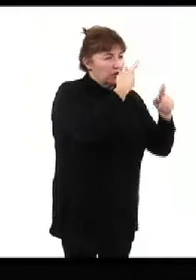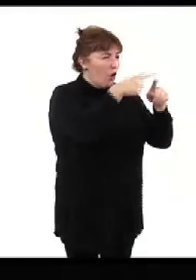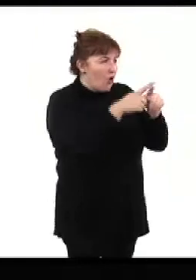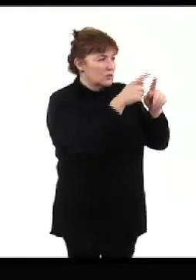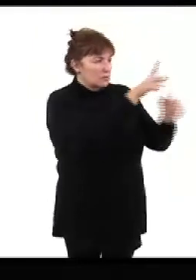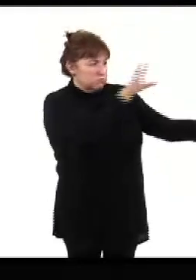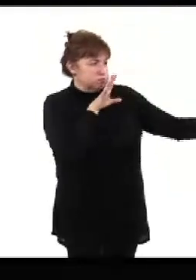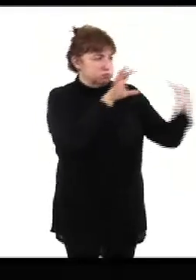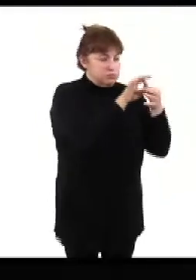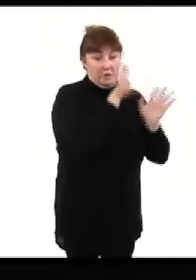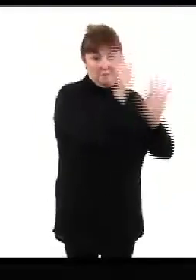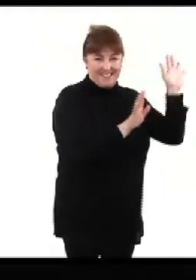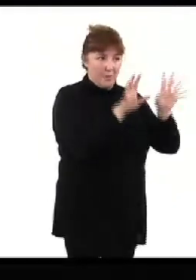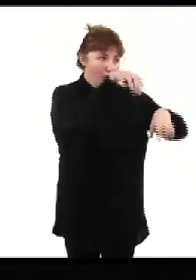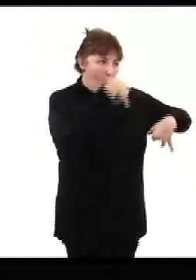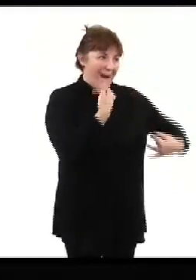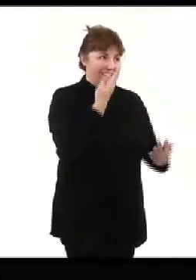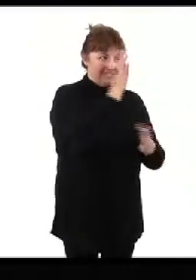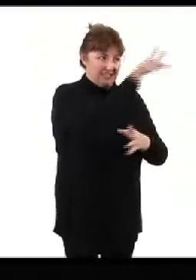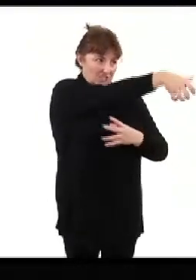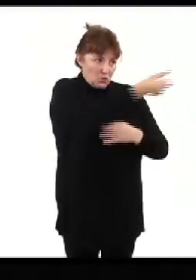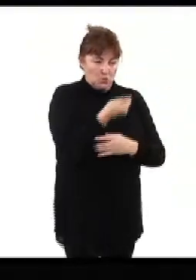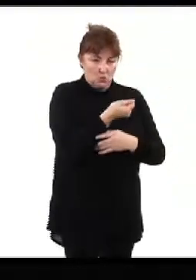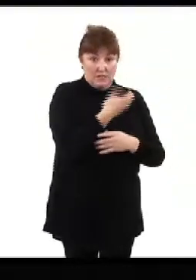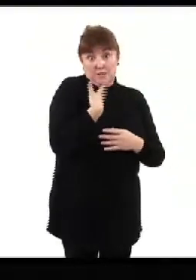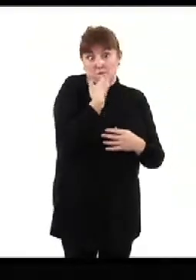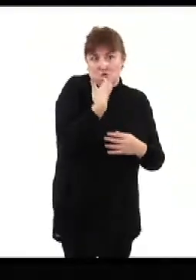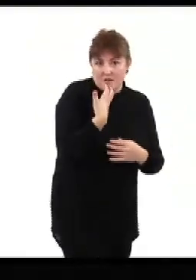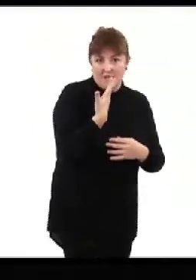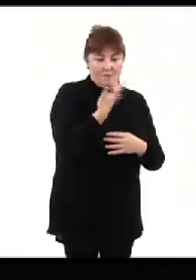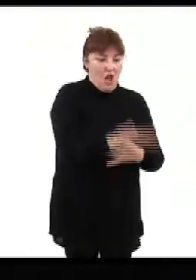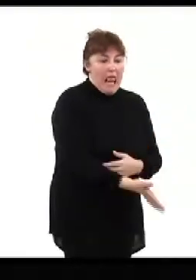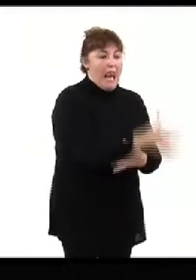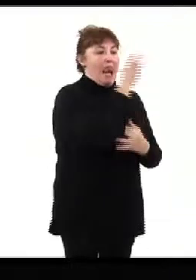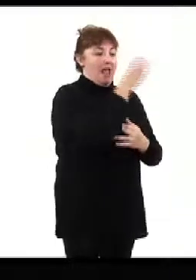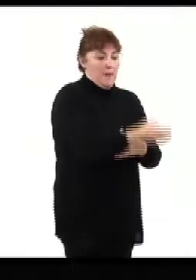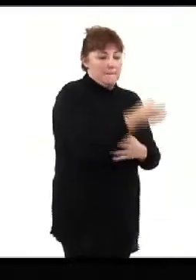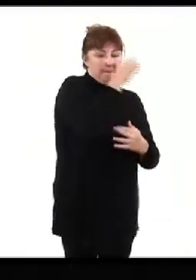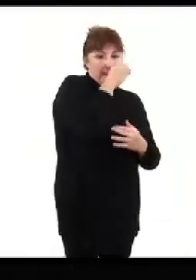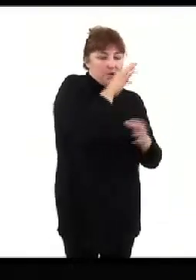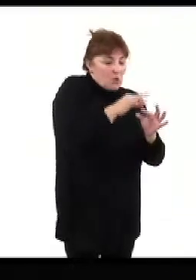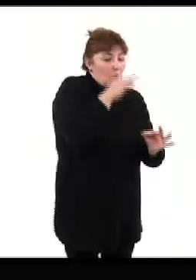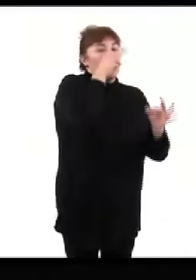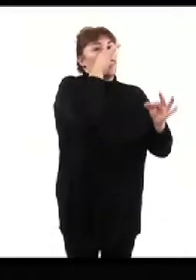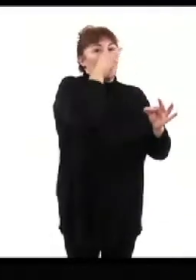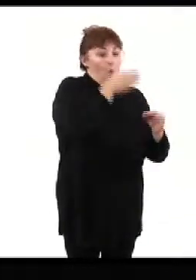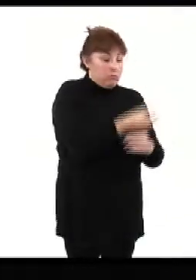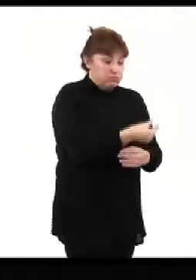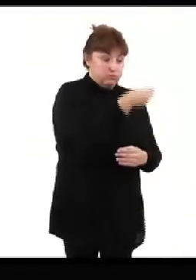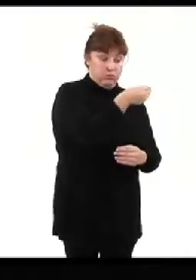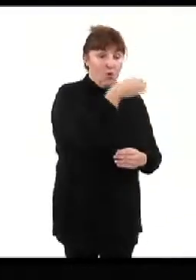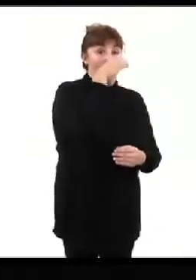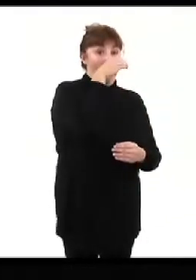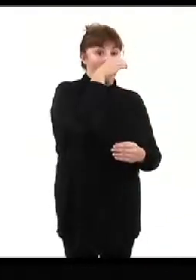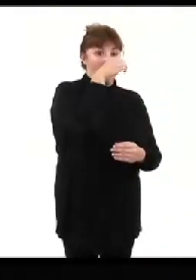pantomime looks like. So if you're going to pantomime drinking from a shot glass, or drinking from a straw or a cup, those pantomimes are all going to